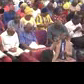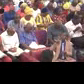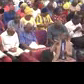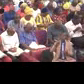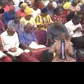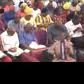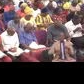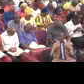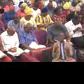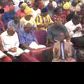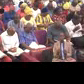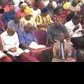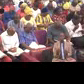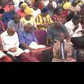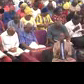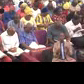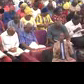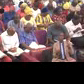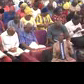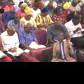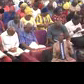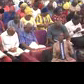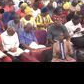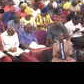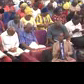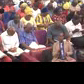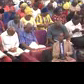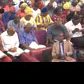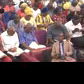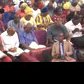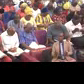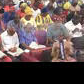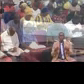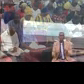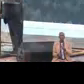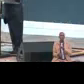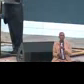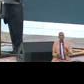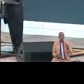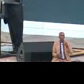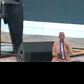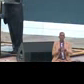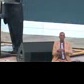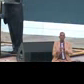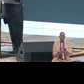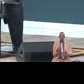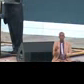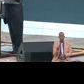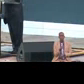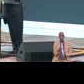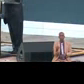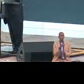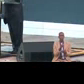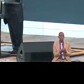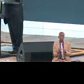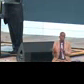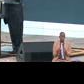7. Little children, let no man deceive you. He that